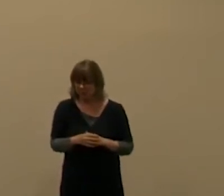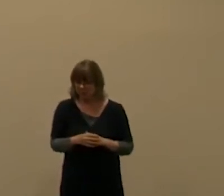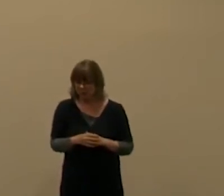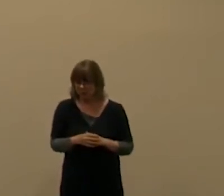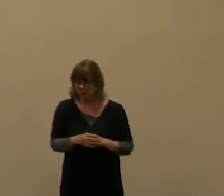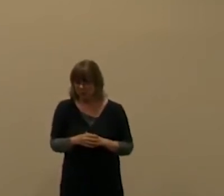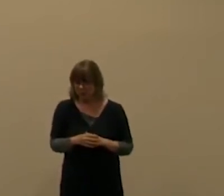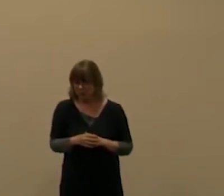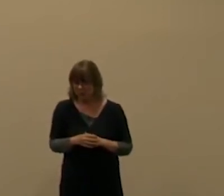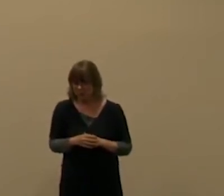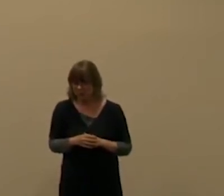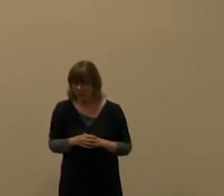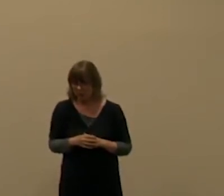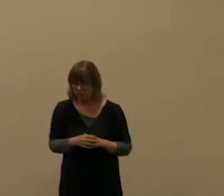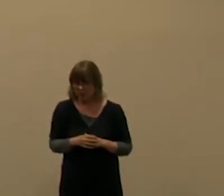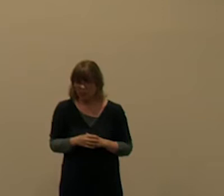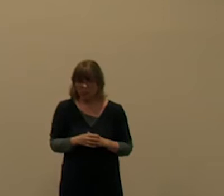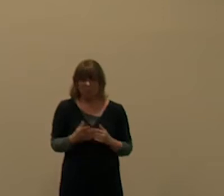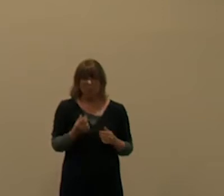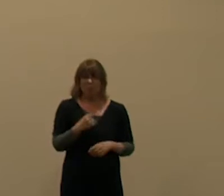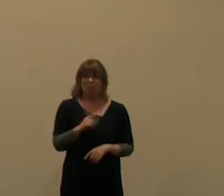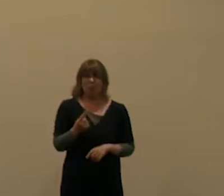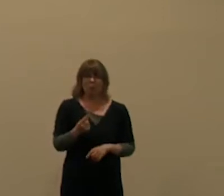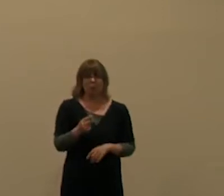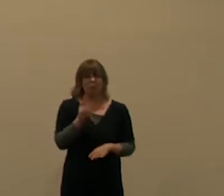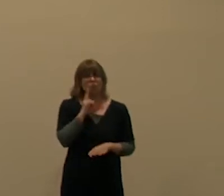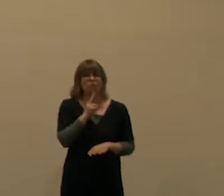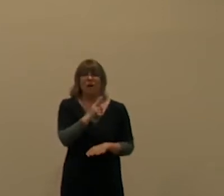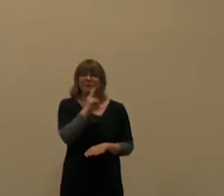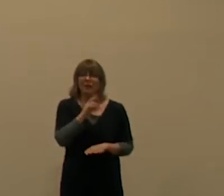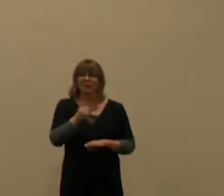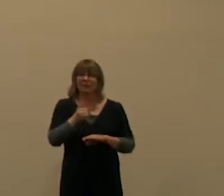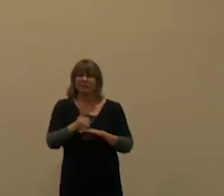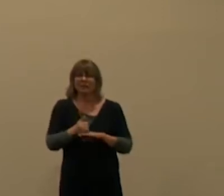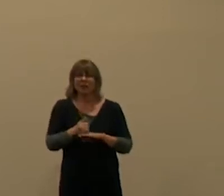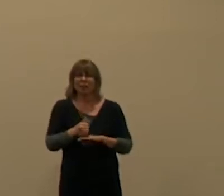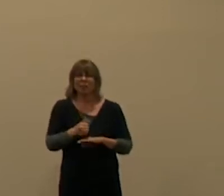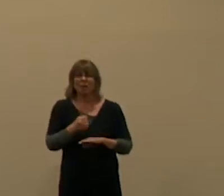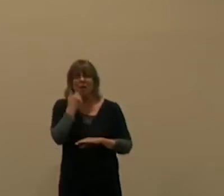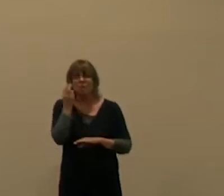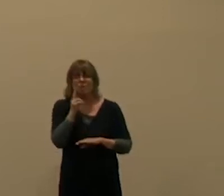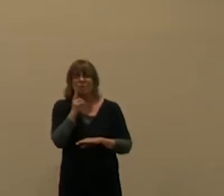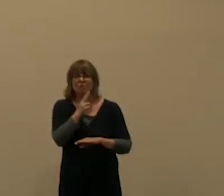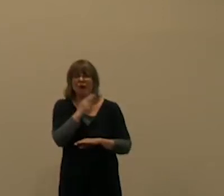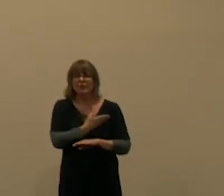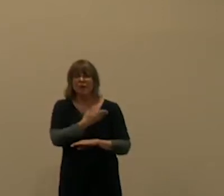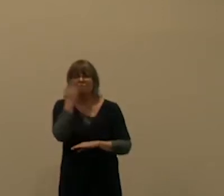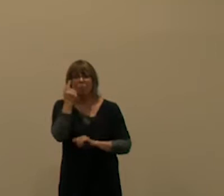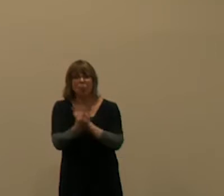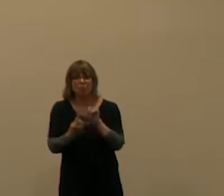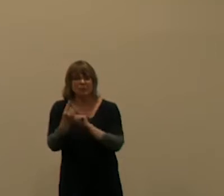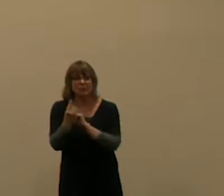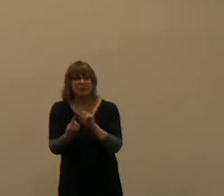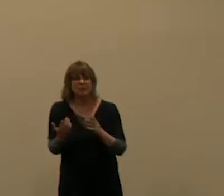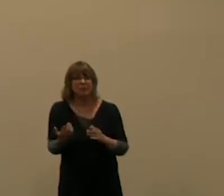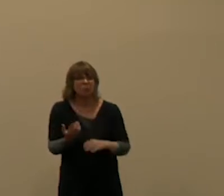free days or meeting-free days, like no meeting Fridays? I know a few organizations have set something up like that, like a no meeting Friday,